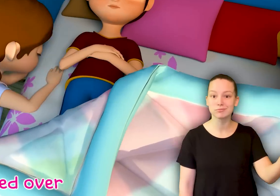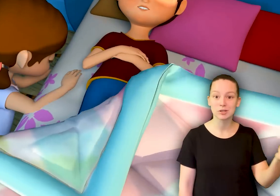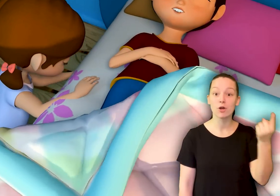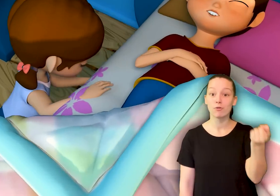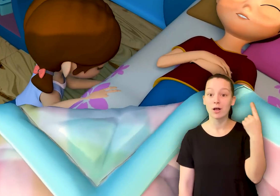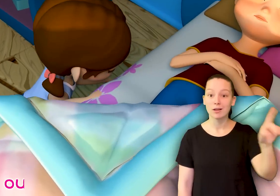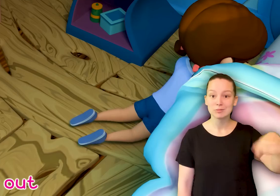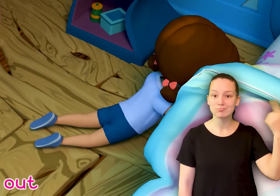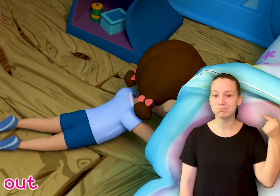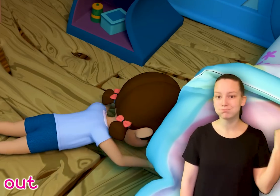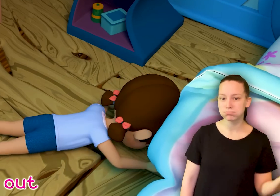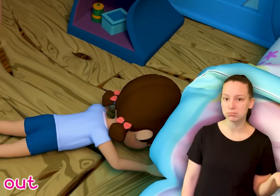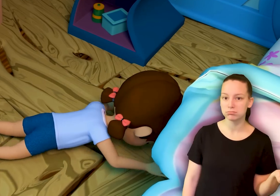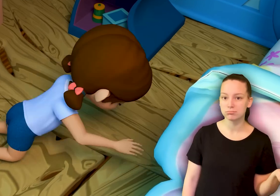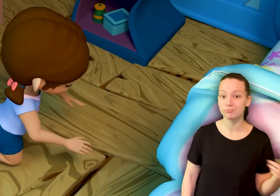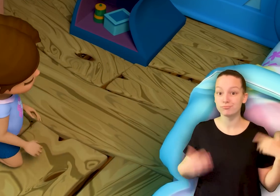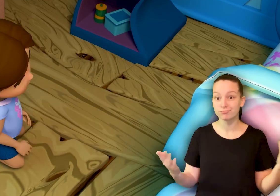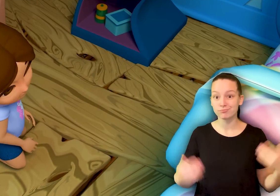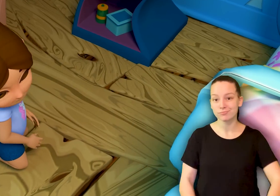over and one fell